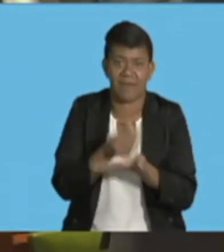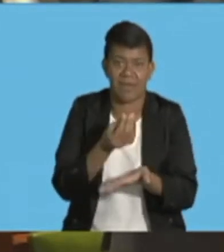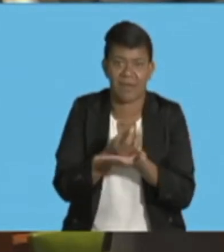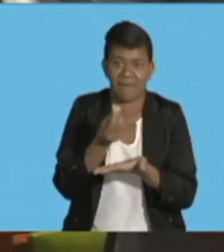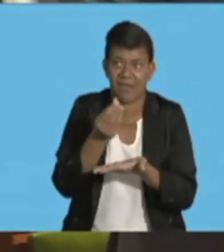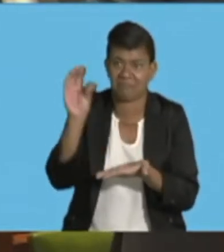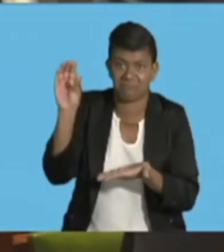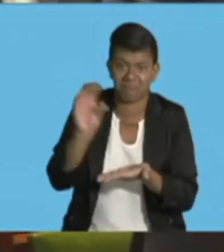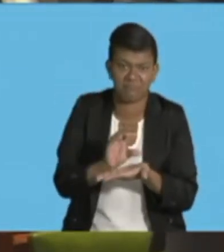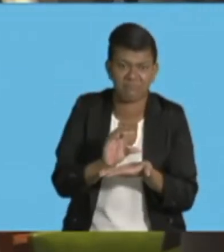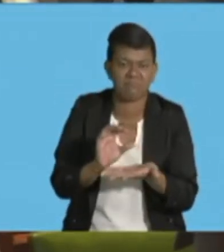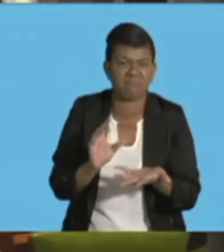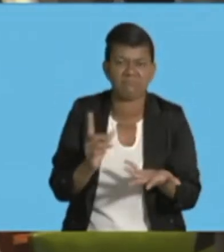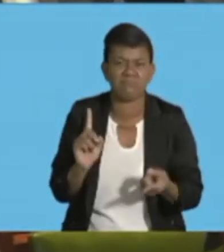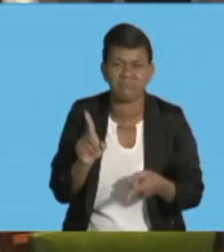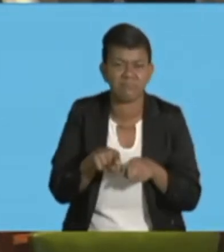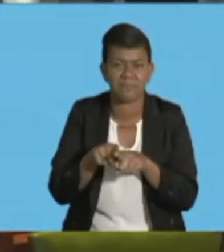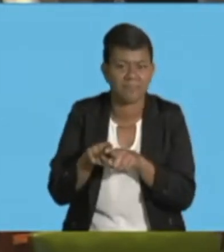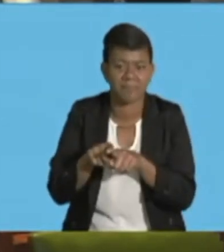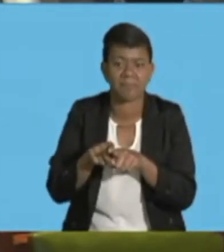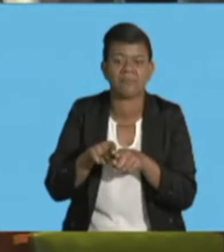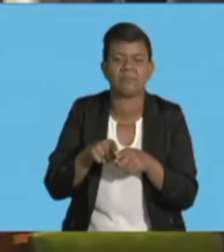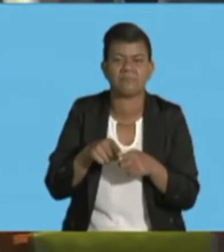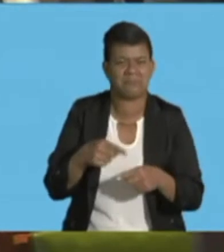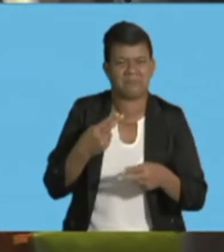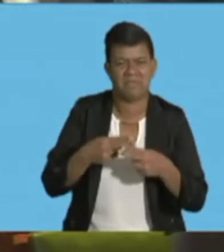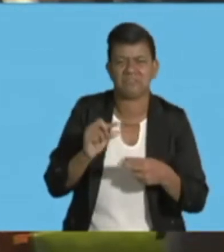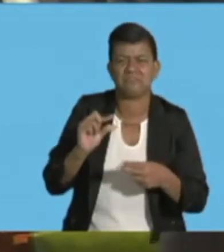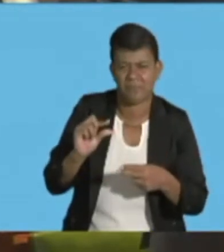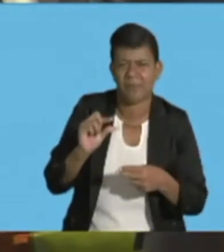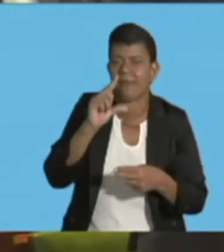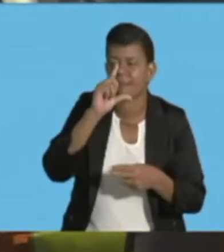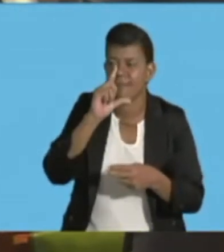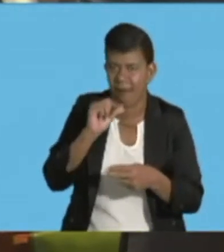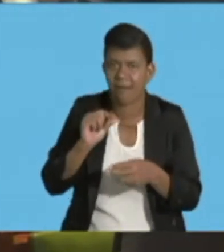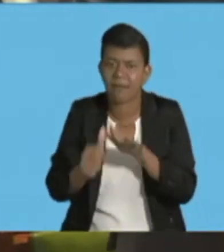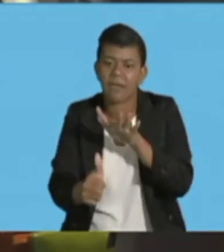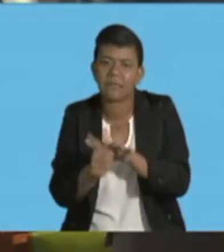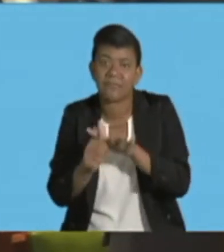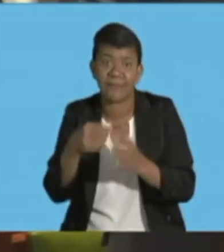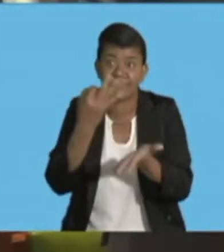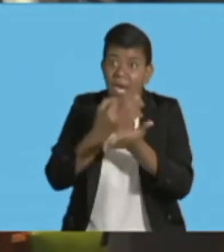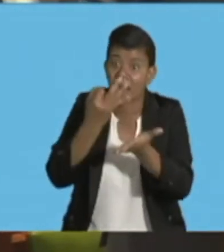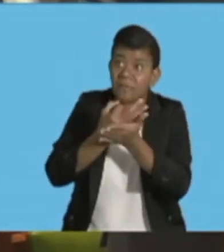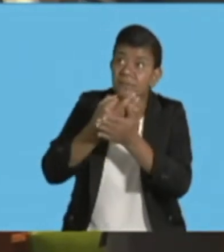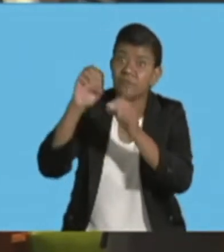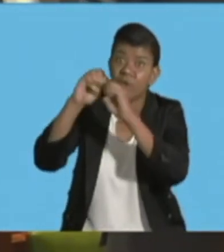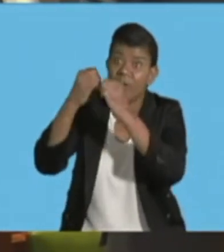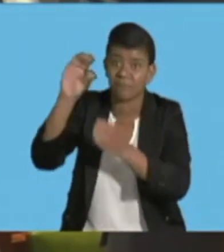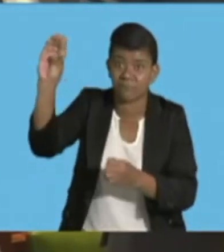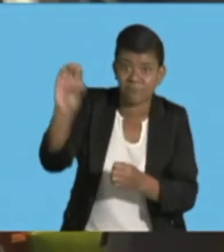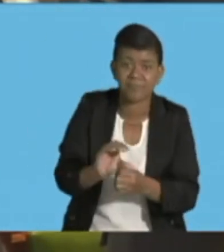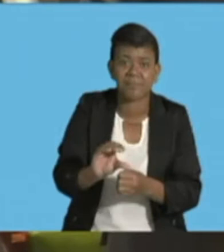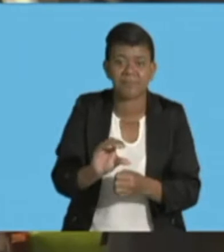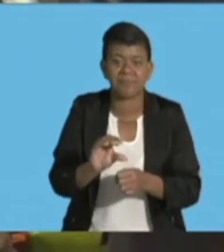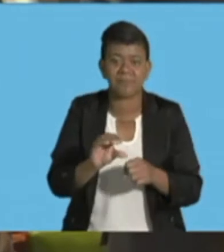though Fiji is deemed to be a middle-income country, we can now access IDA funds, which essentially means that the terms and conditions of the loan